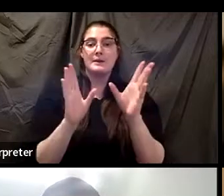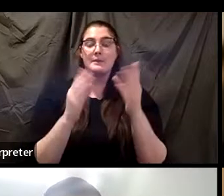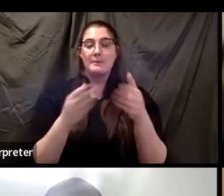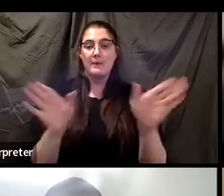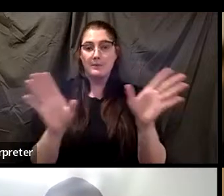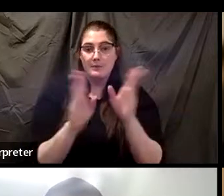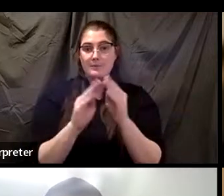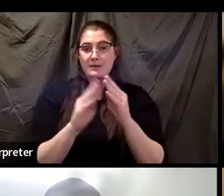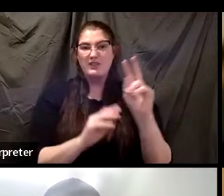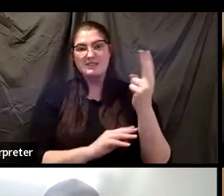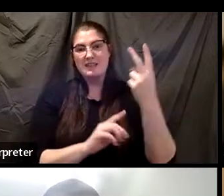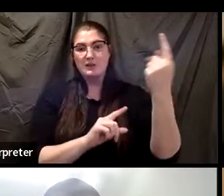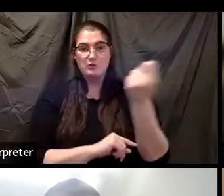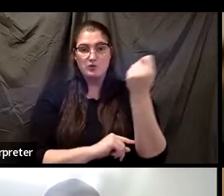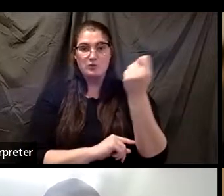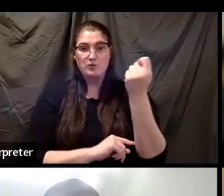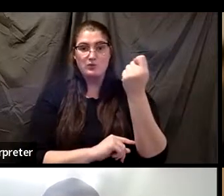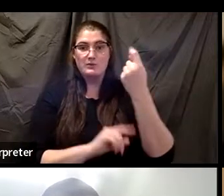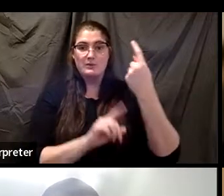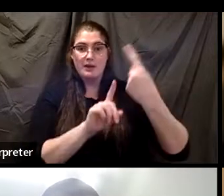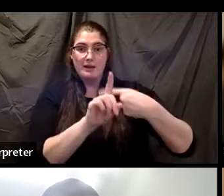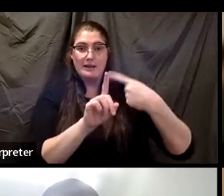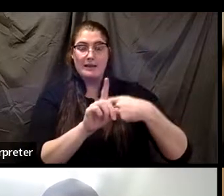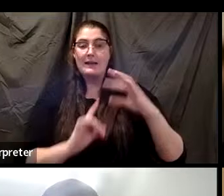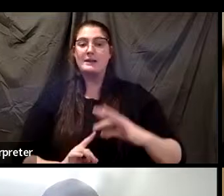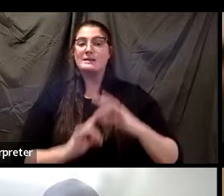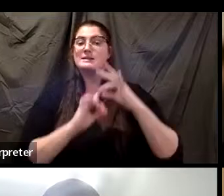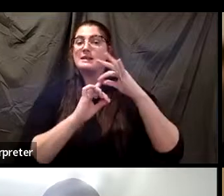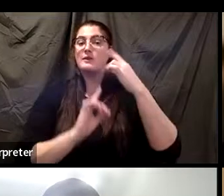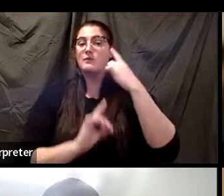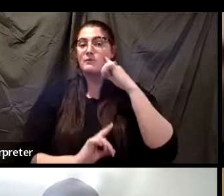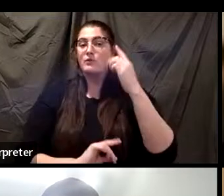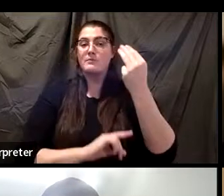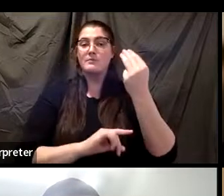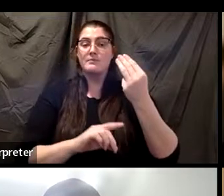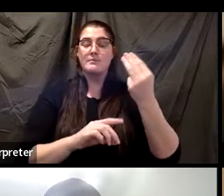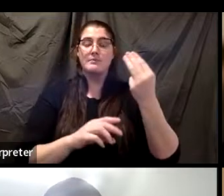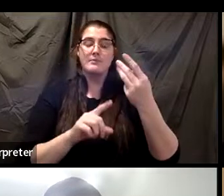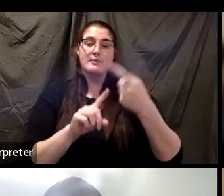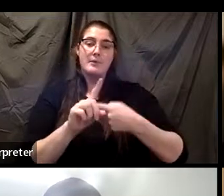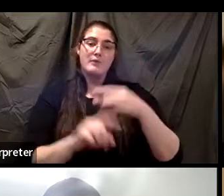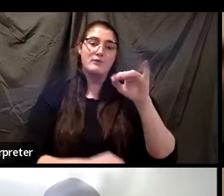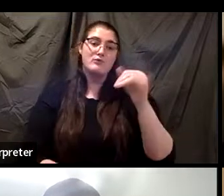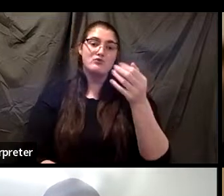of the month, excluding the month of July and December for the breaks.